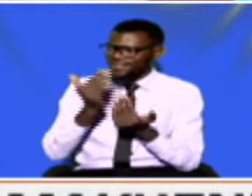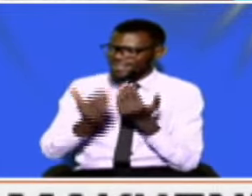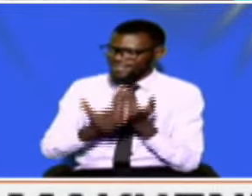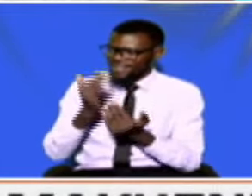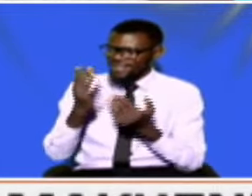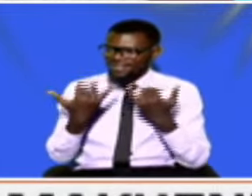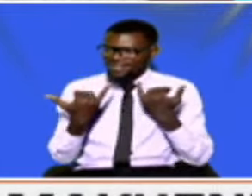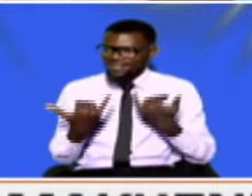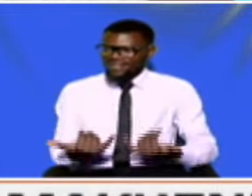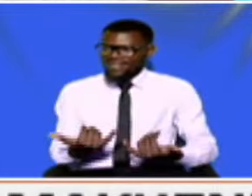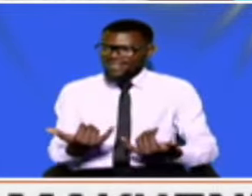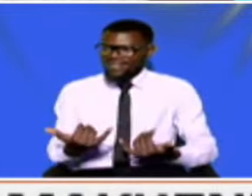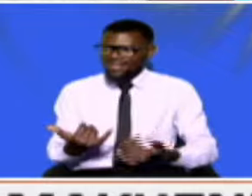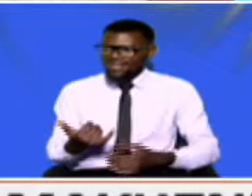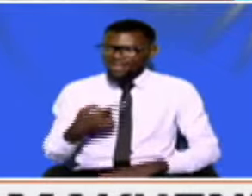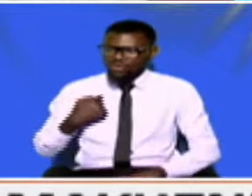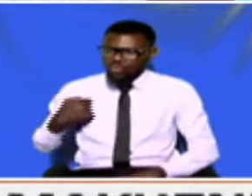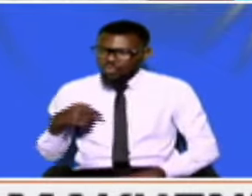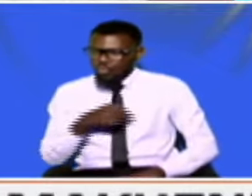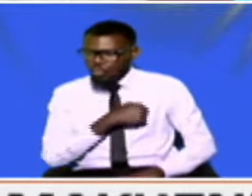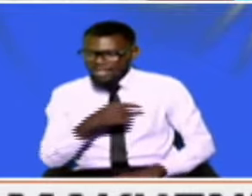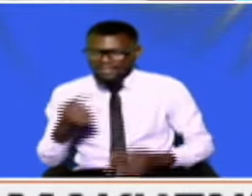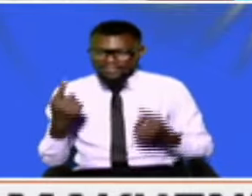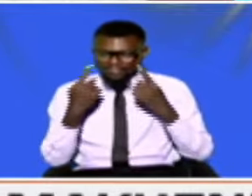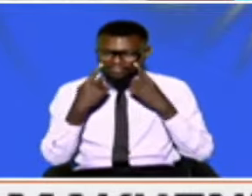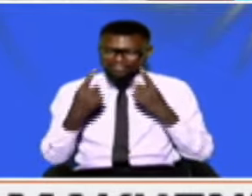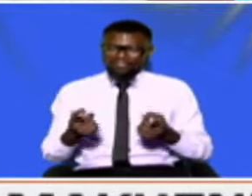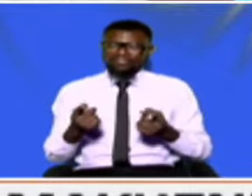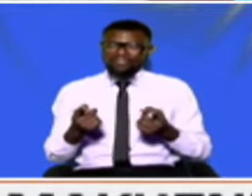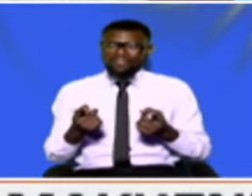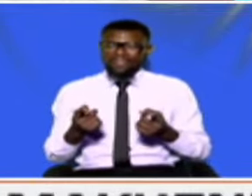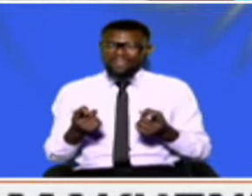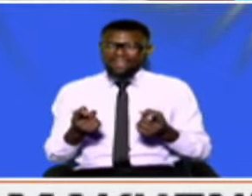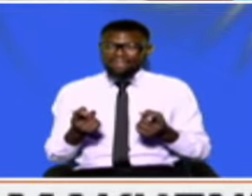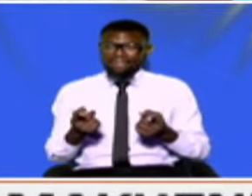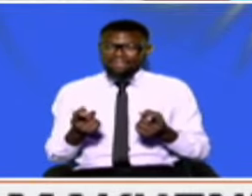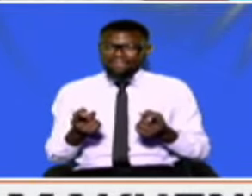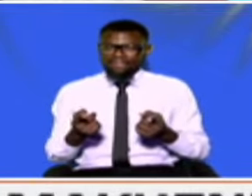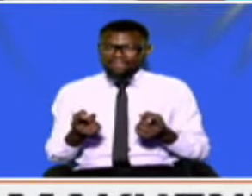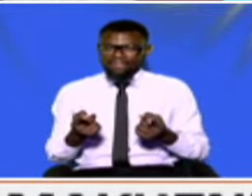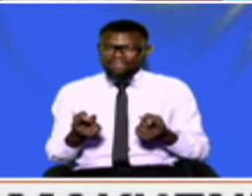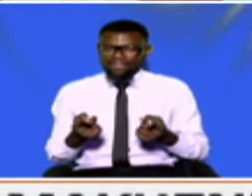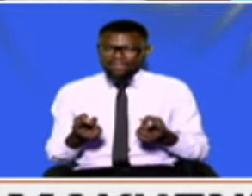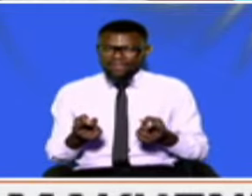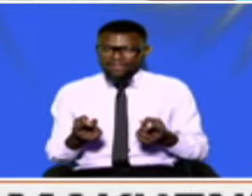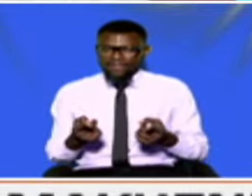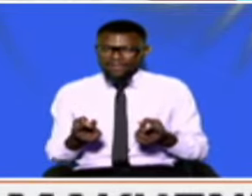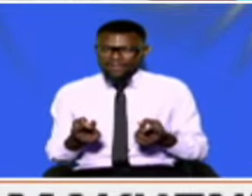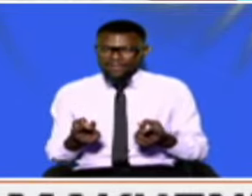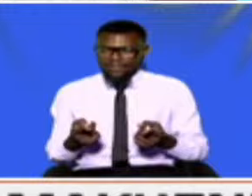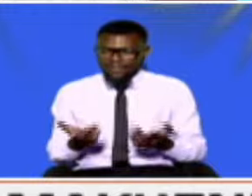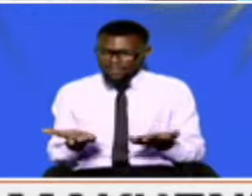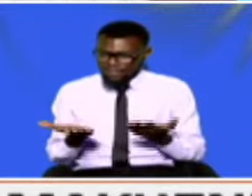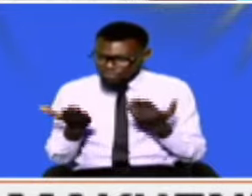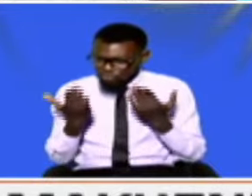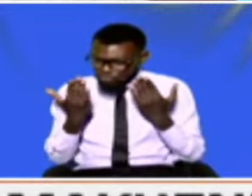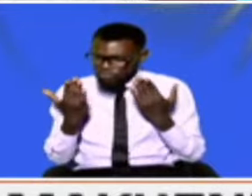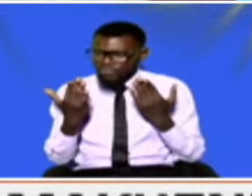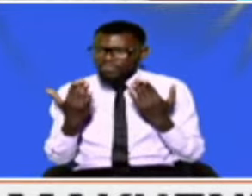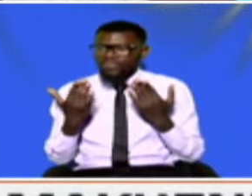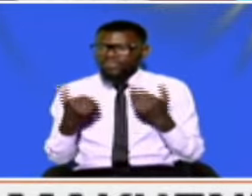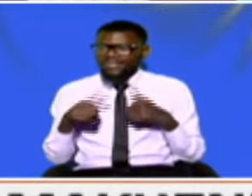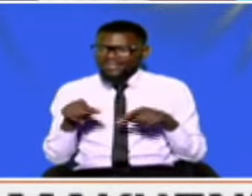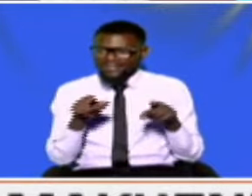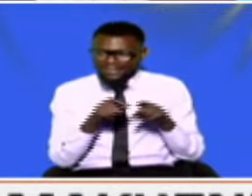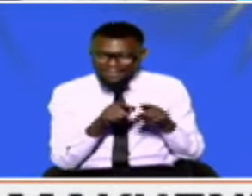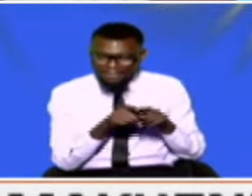stable or stabilized patients during the referral process, and in general we have improved health indicators, that